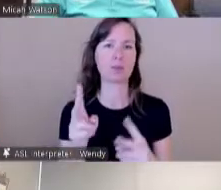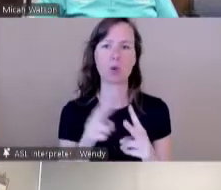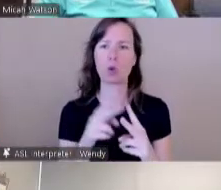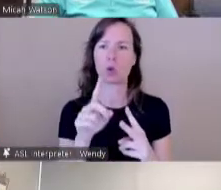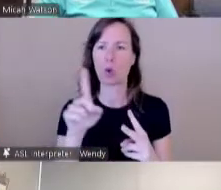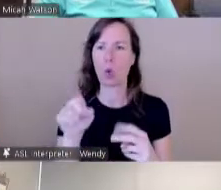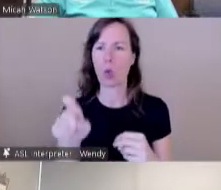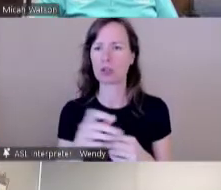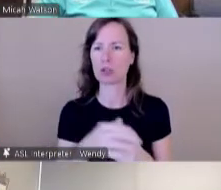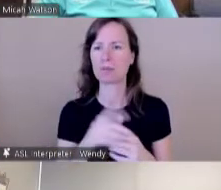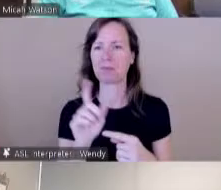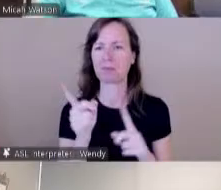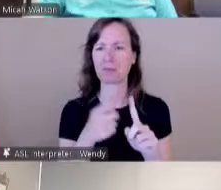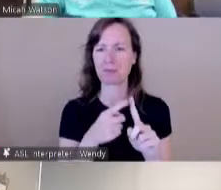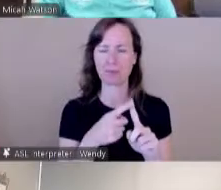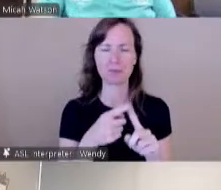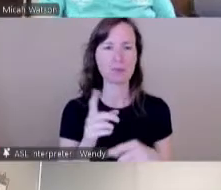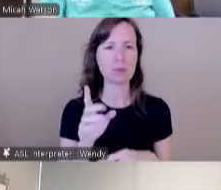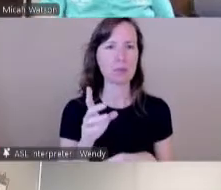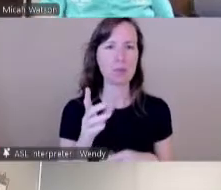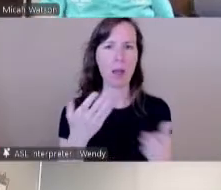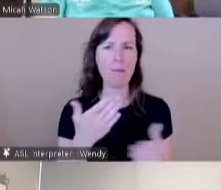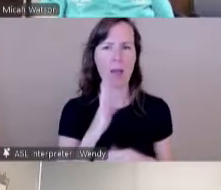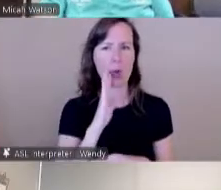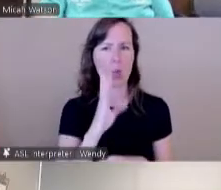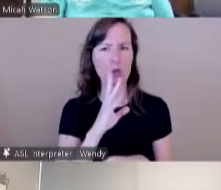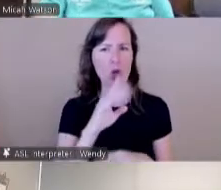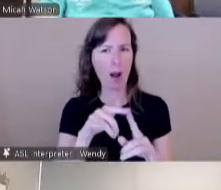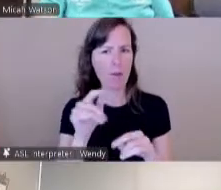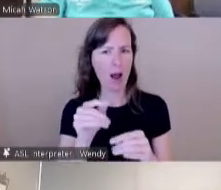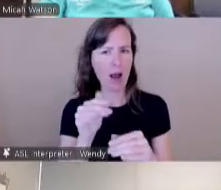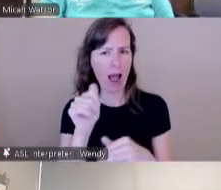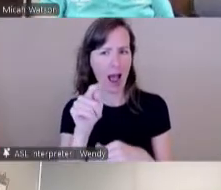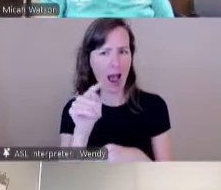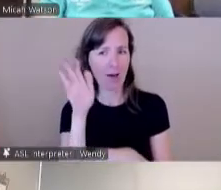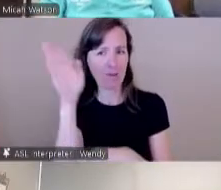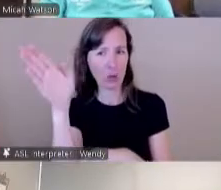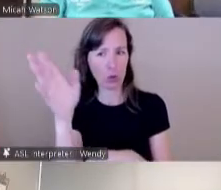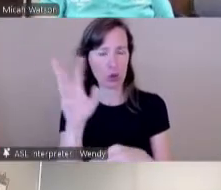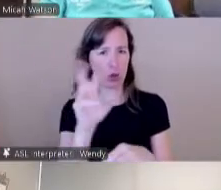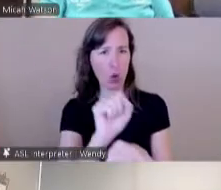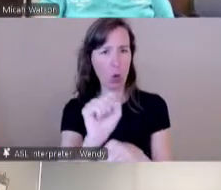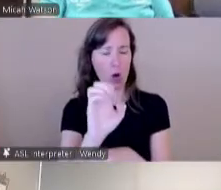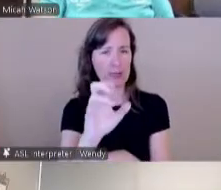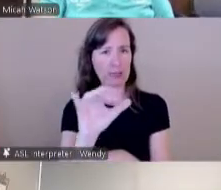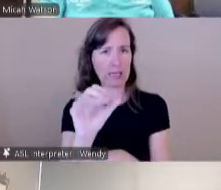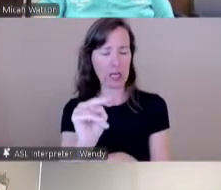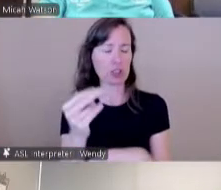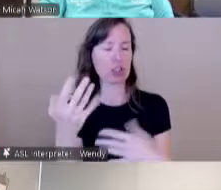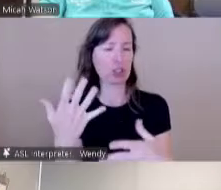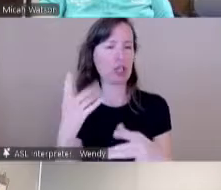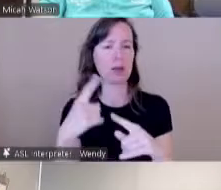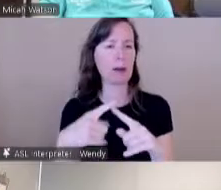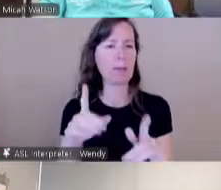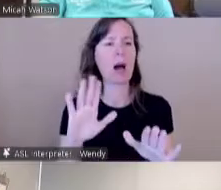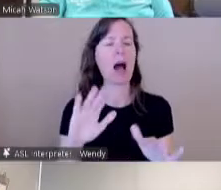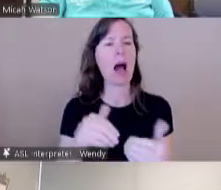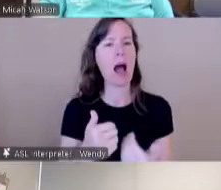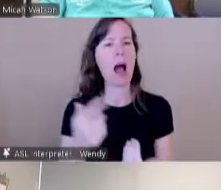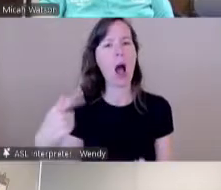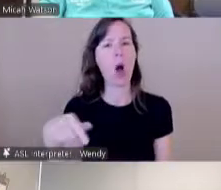we will talk about at the next work session or a future work session. But how are we accounting